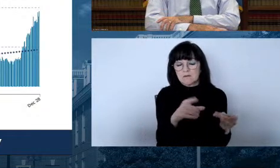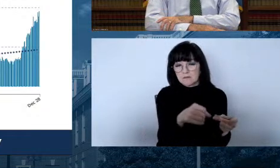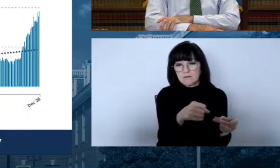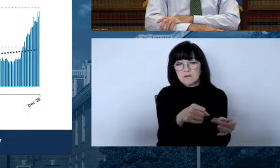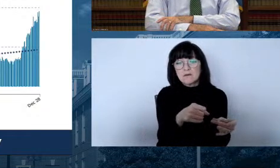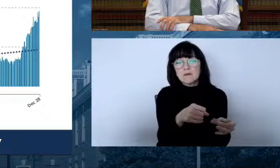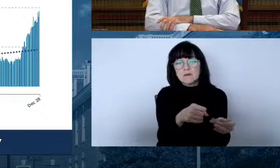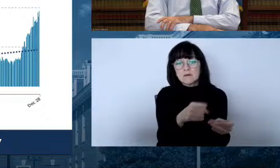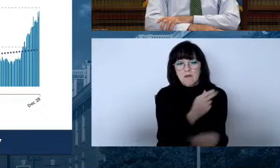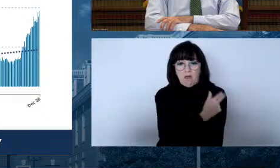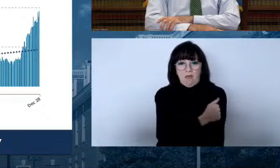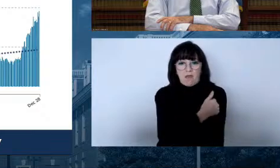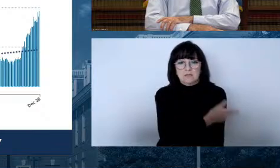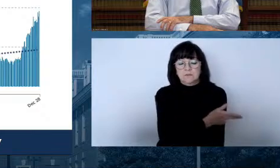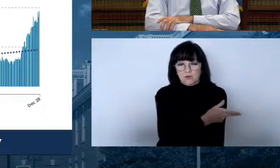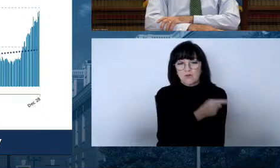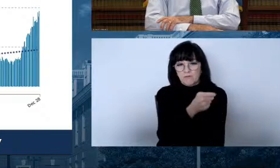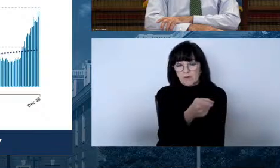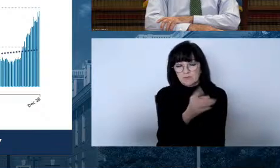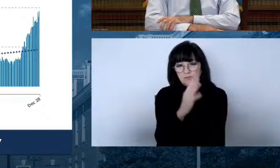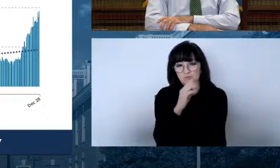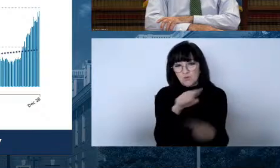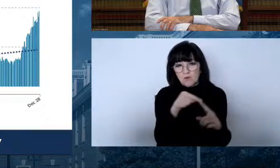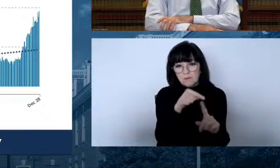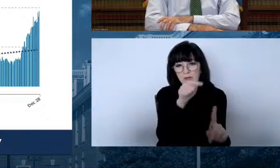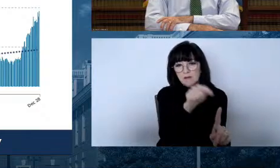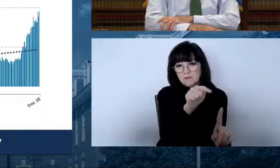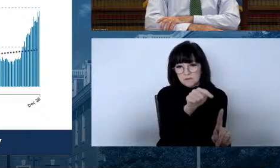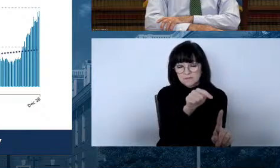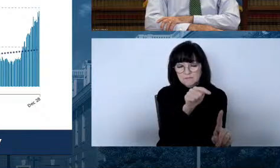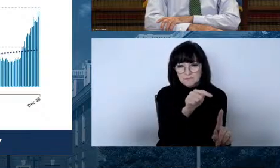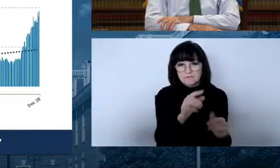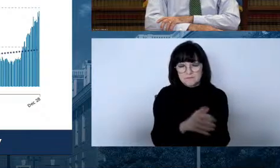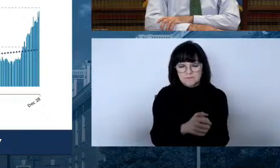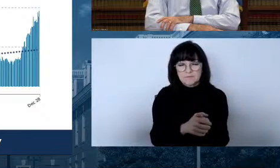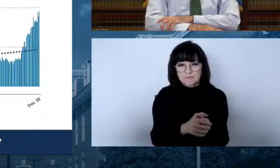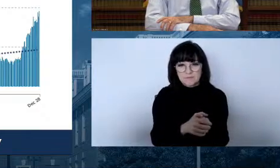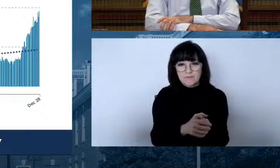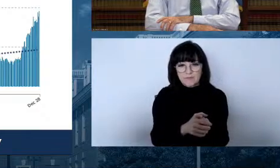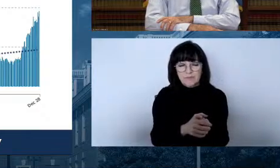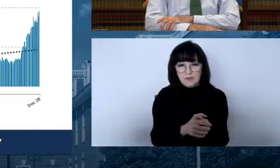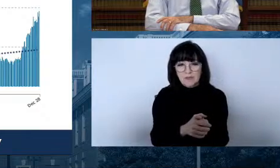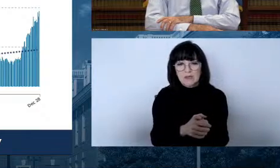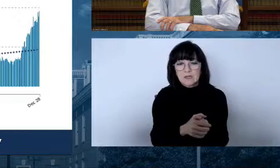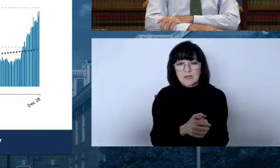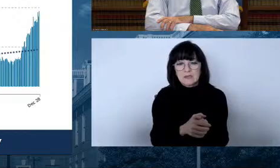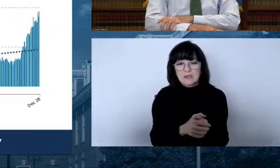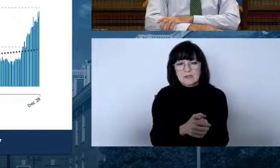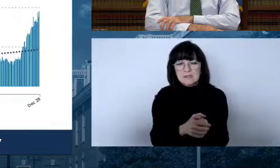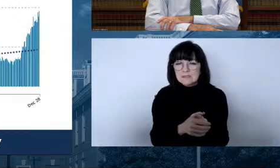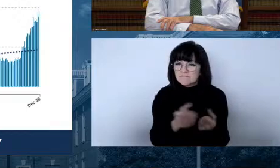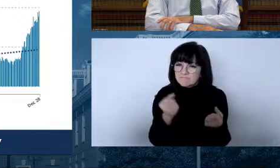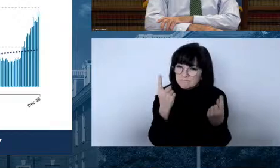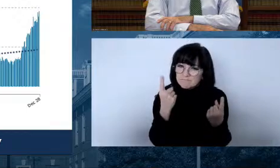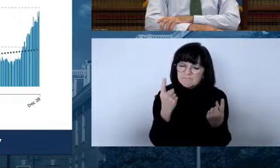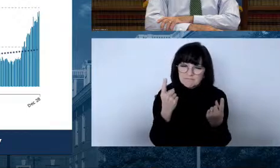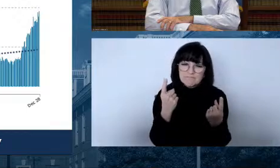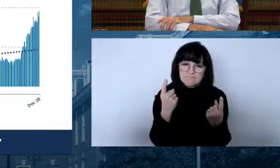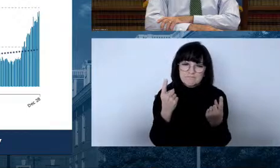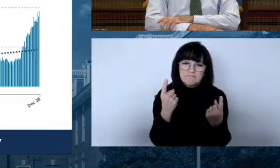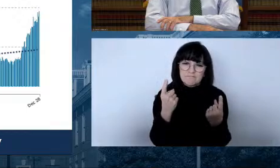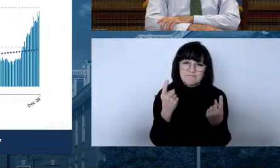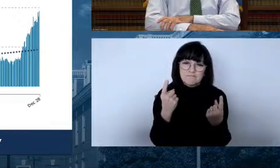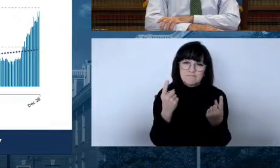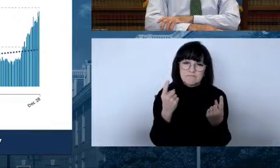positive cases, and they correlate to a certain extent with that. And it certainly doesn't talk about